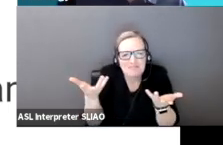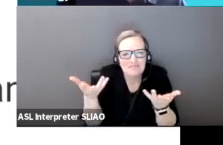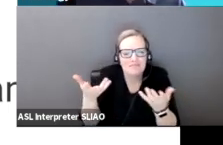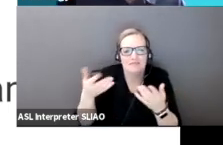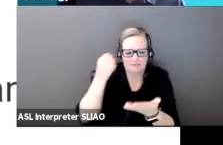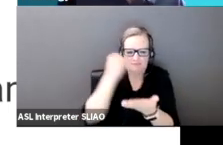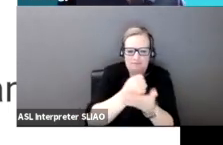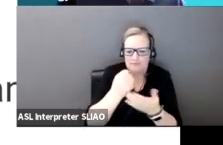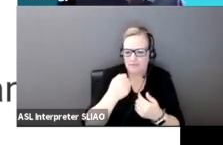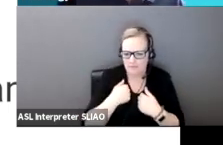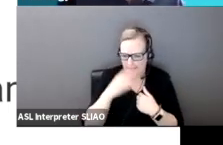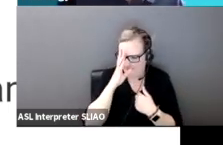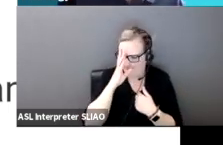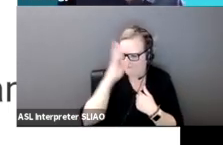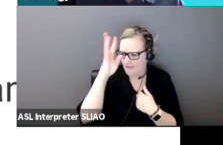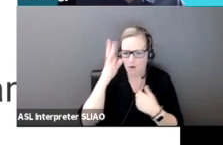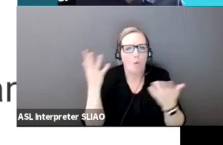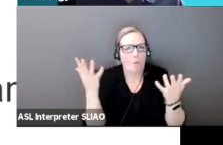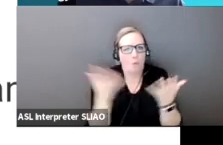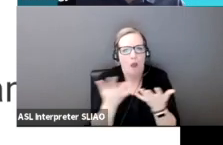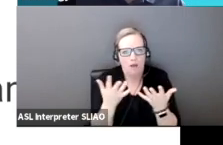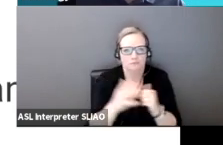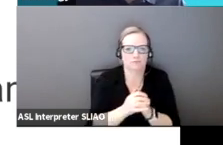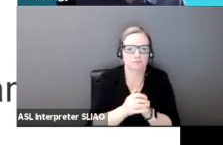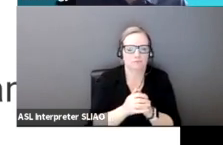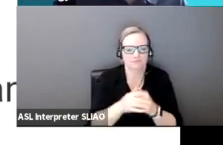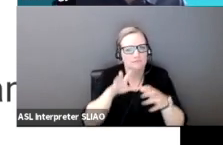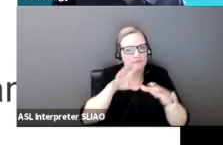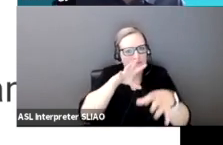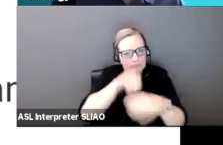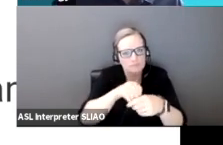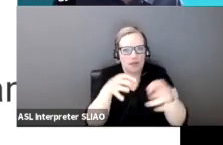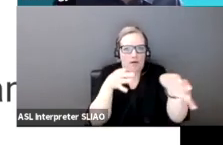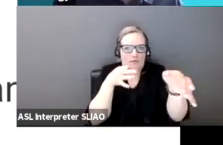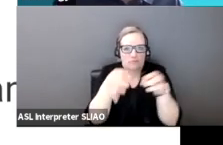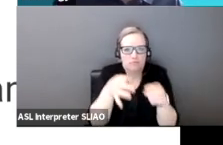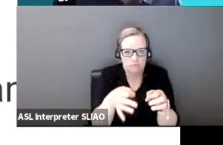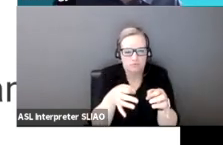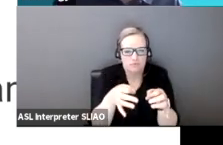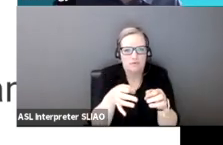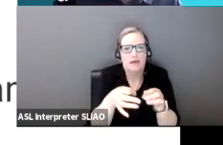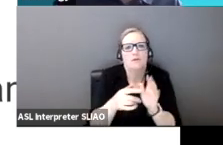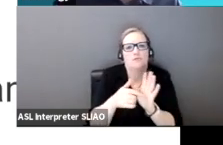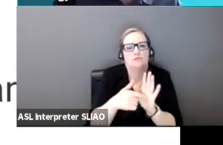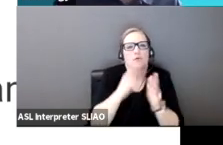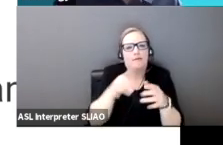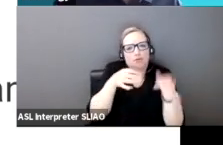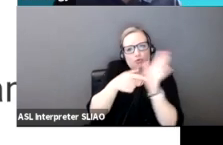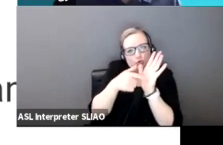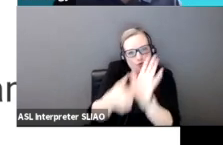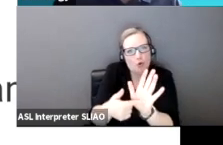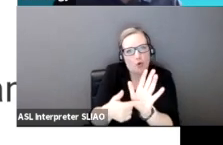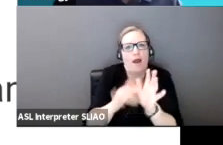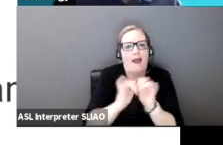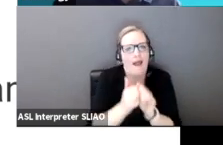the invention. And you have to, what's called reduce it to practice. You have to be able to show